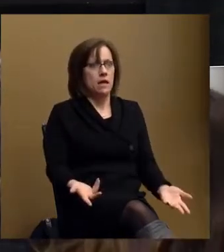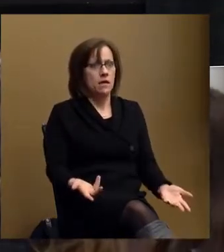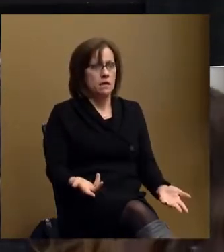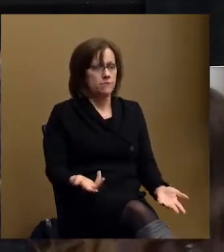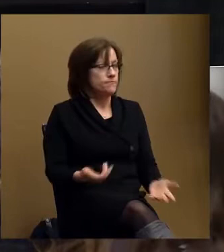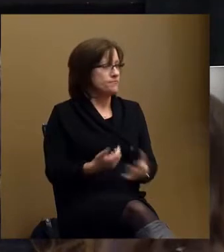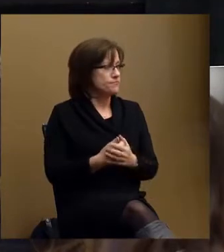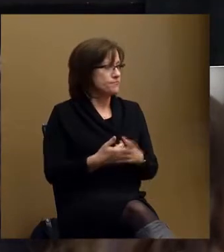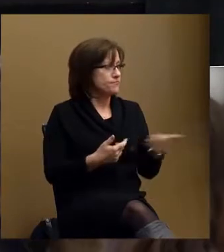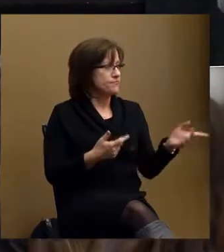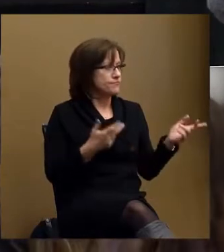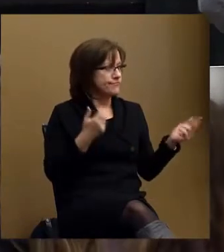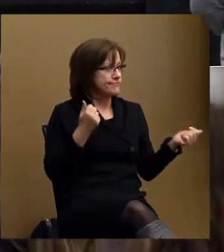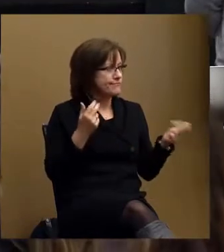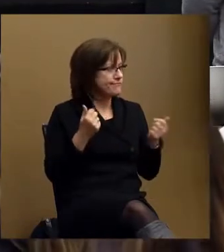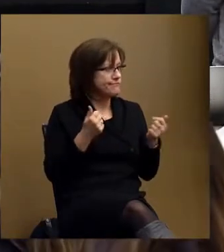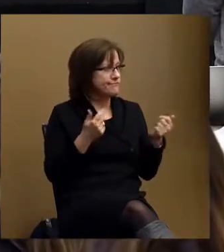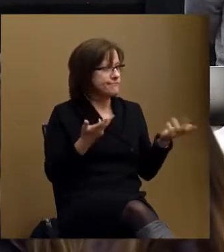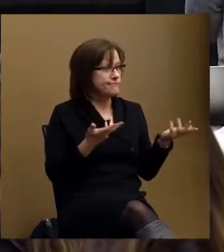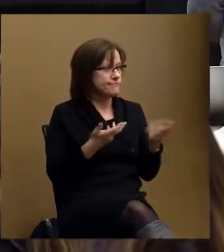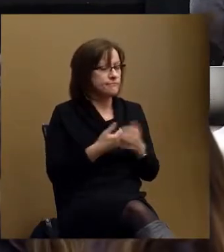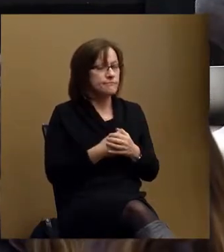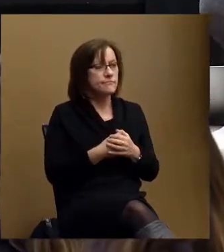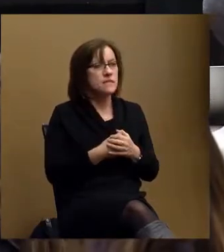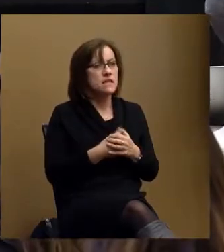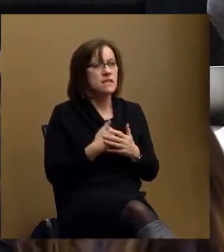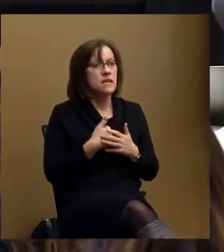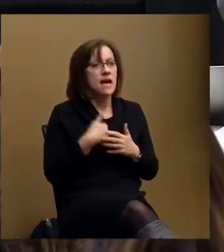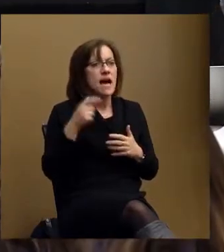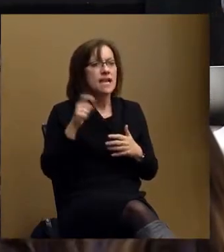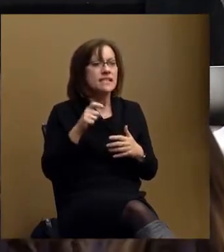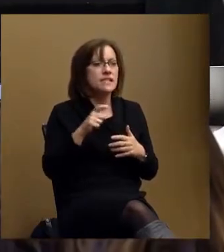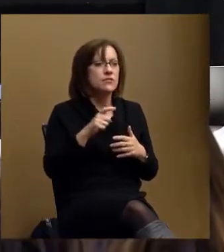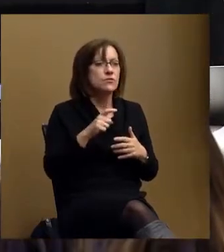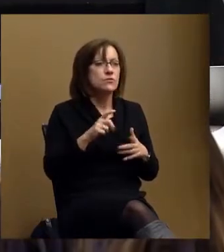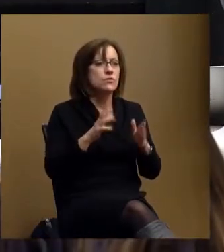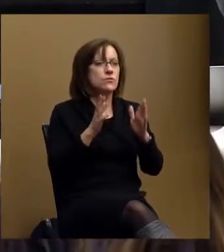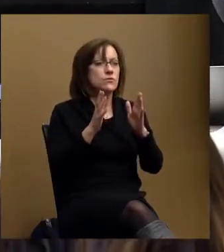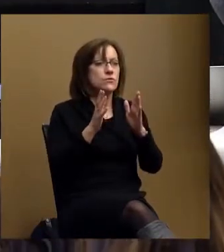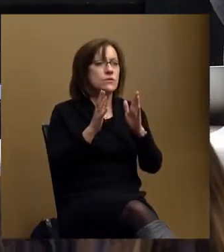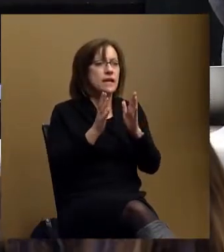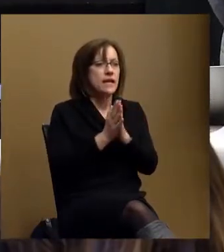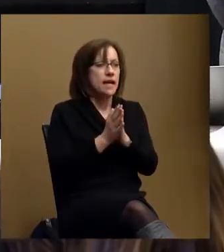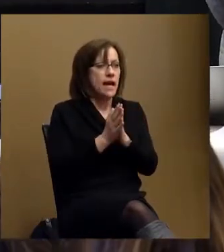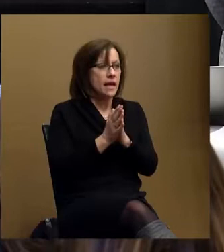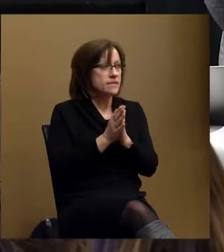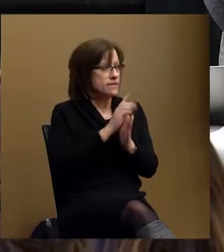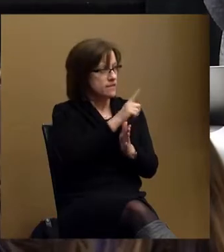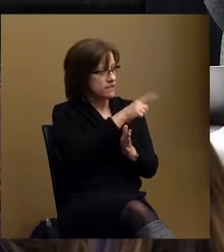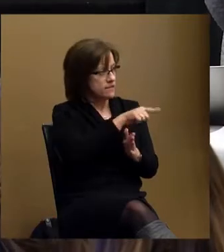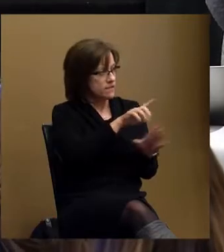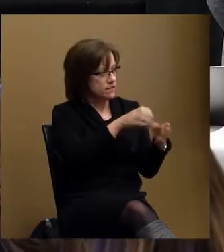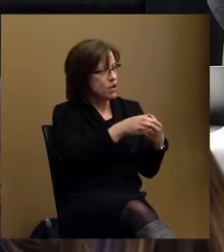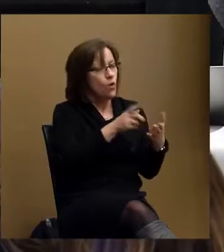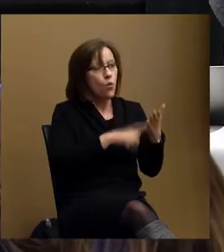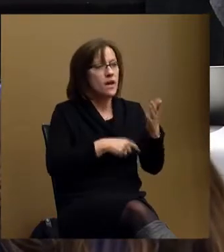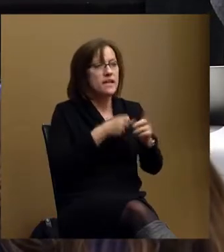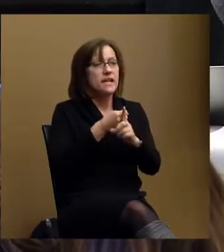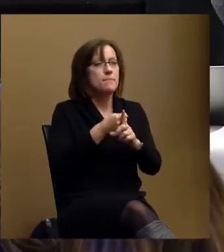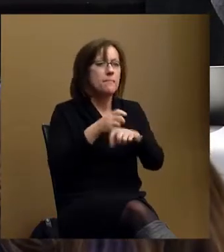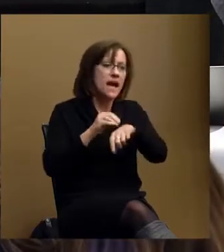So I would have to ask you guys, what is impacting him the